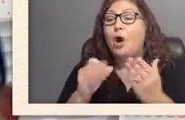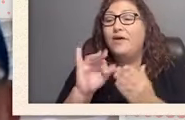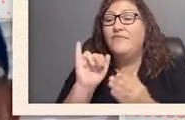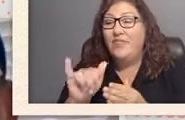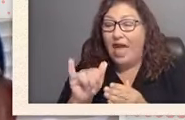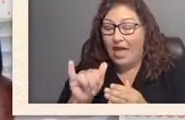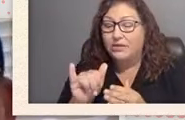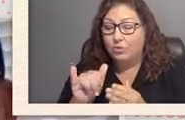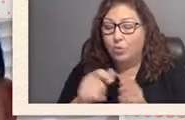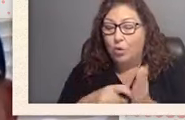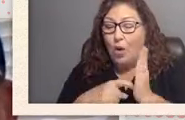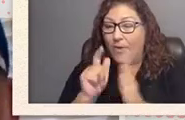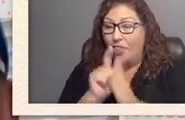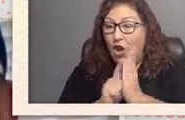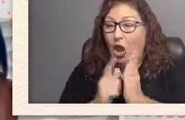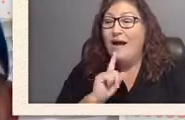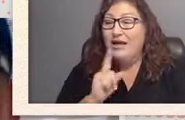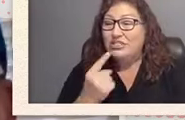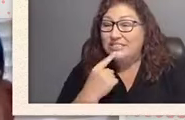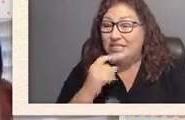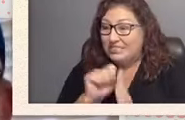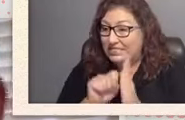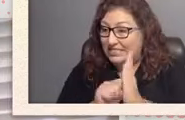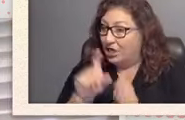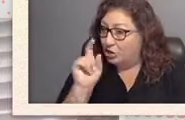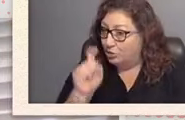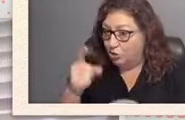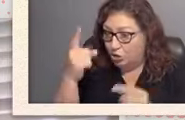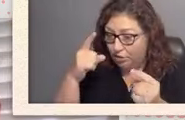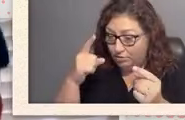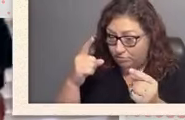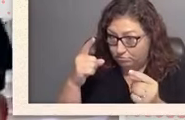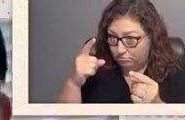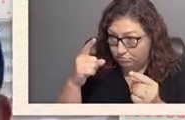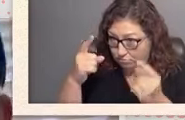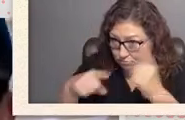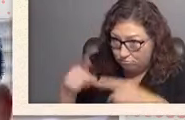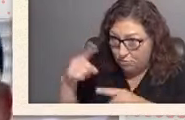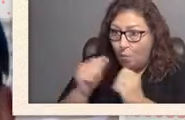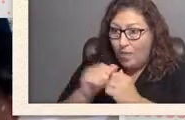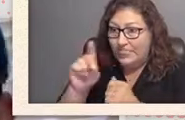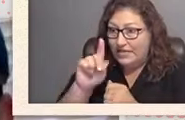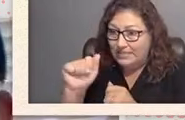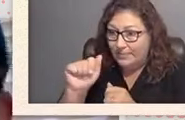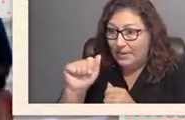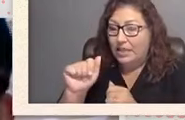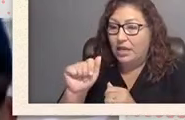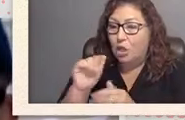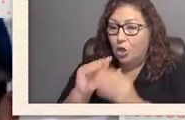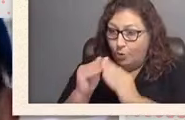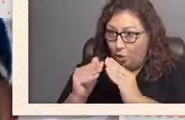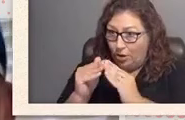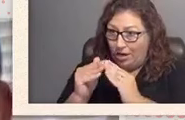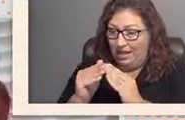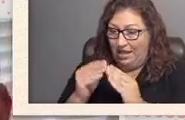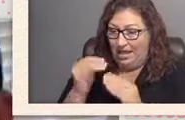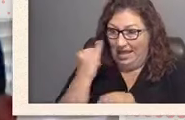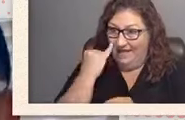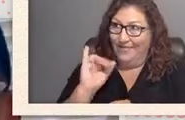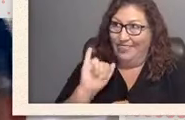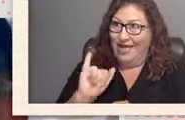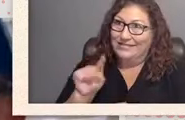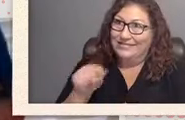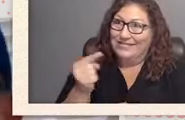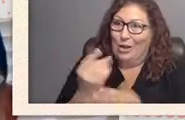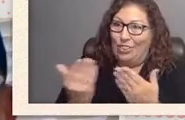actually says the state is supposed to confer with the disability community, as if that's a single thing here. But